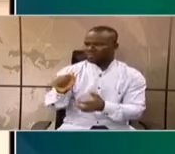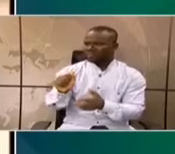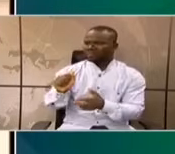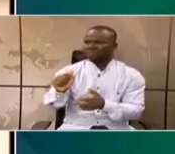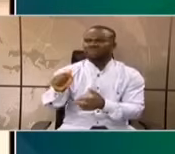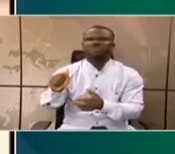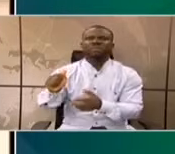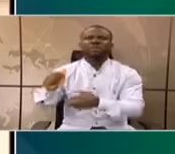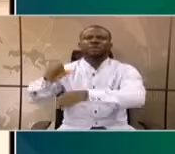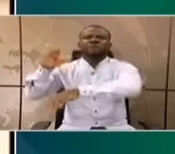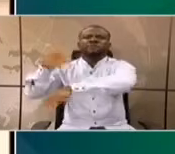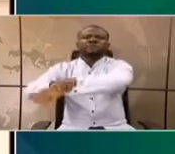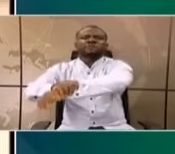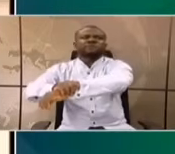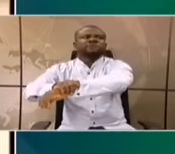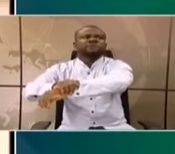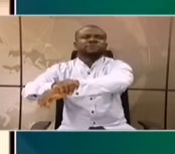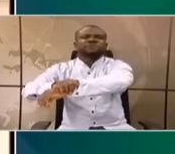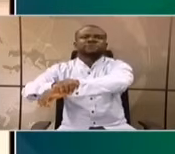enti ya chime.